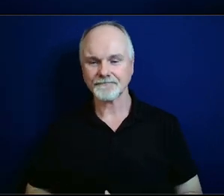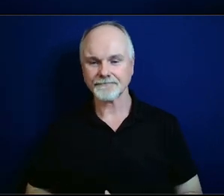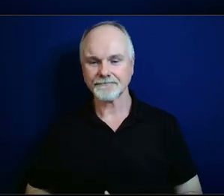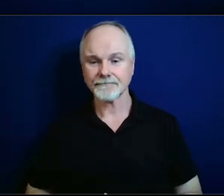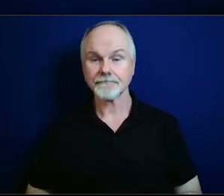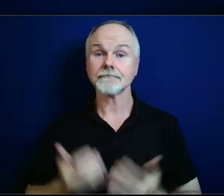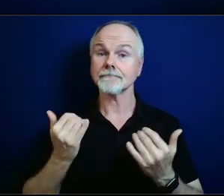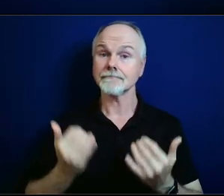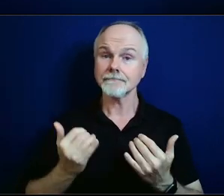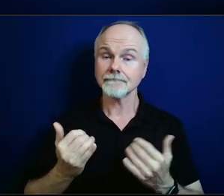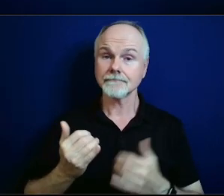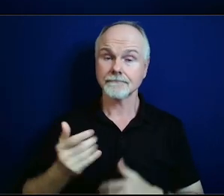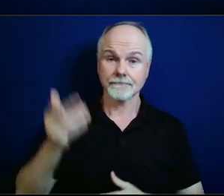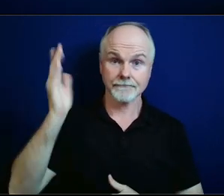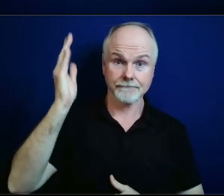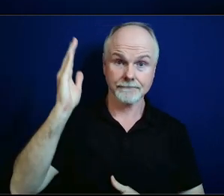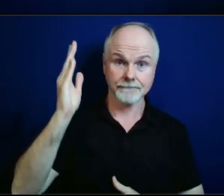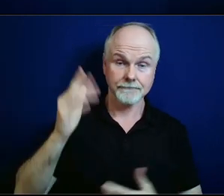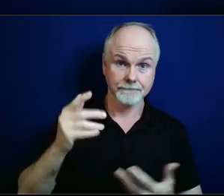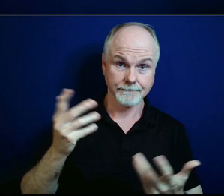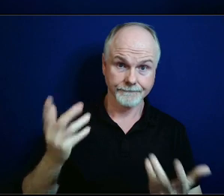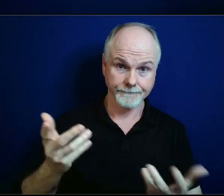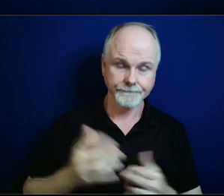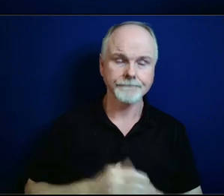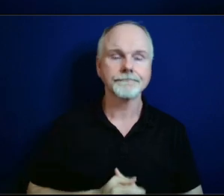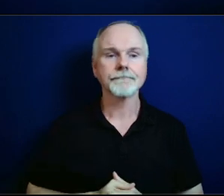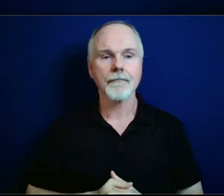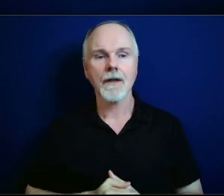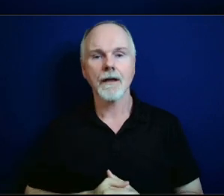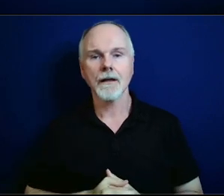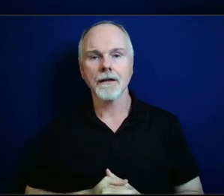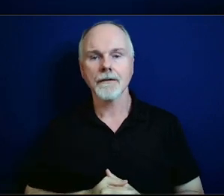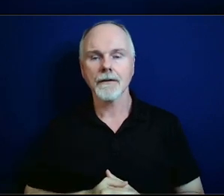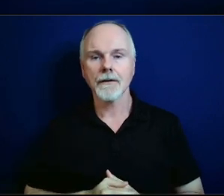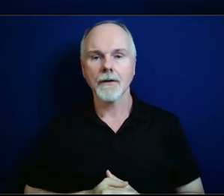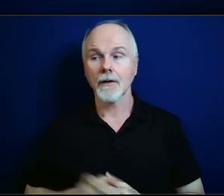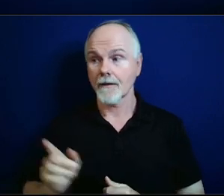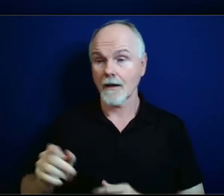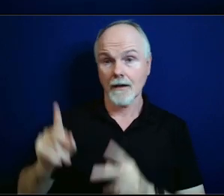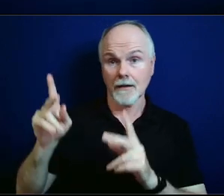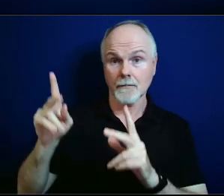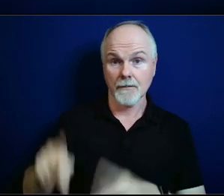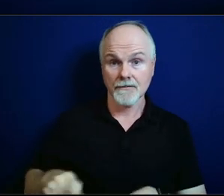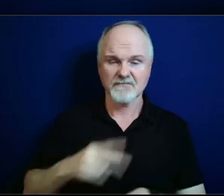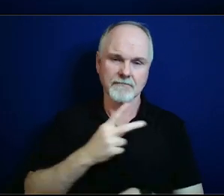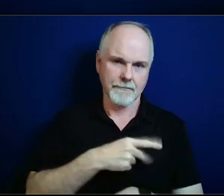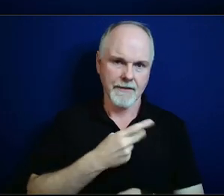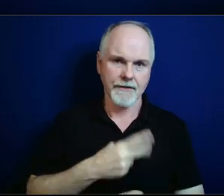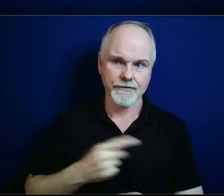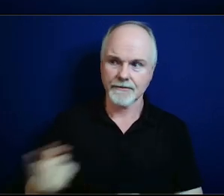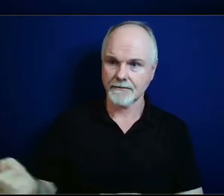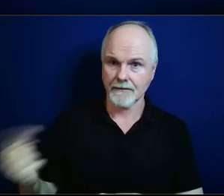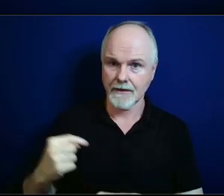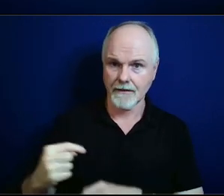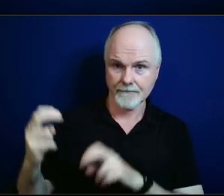Today I would like to share with you the details of a recent patient intake I conducted.